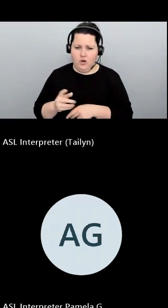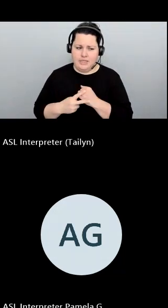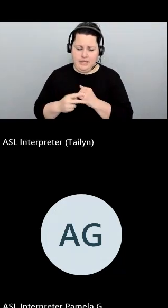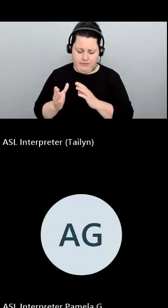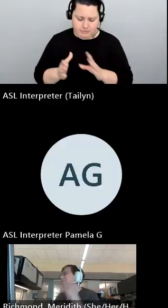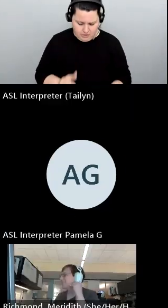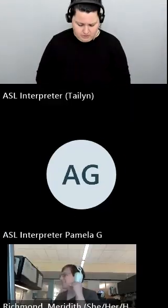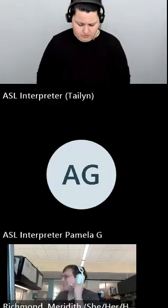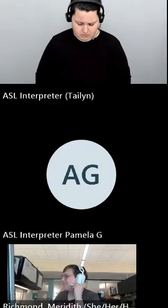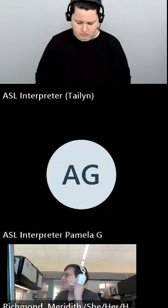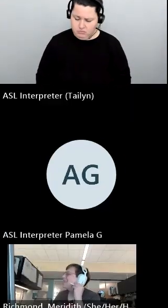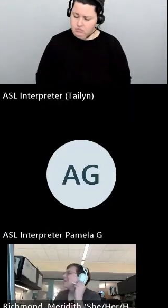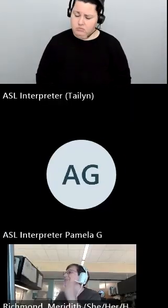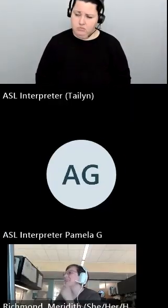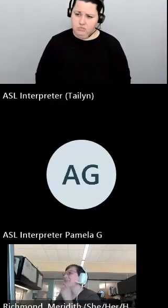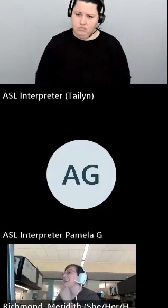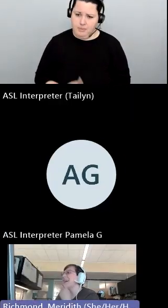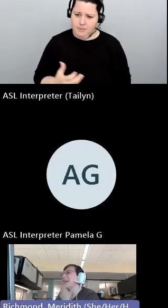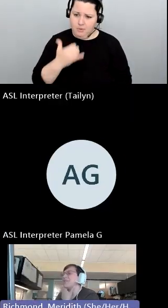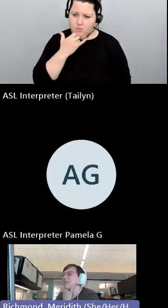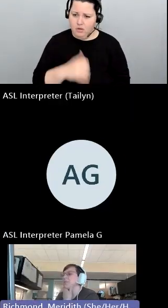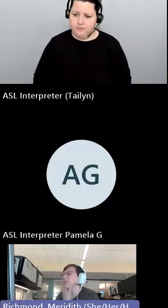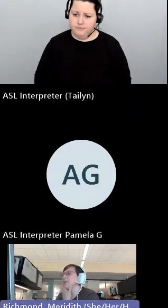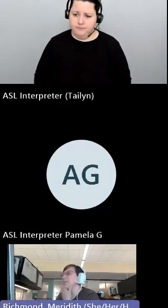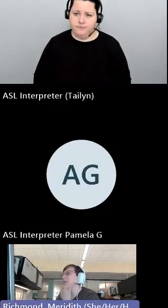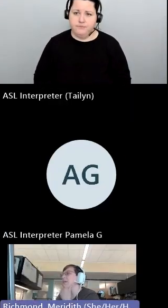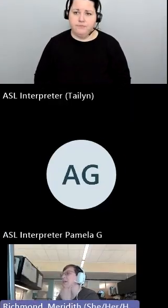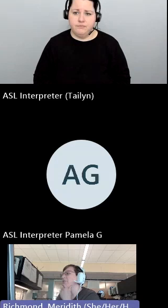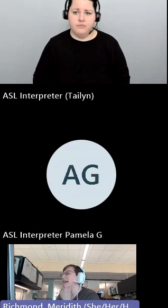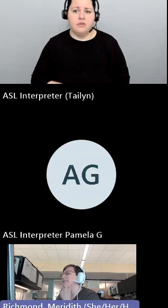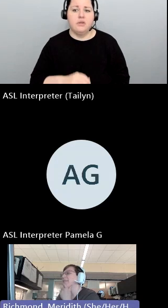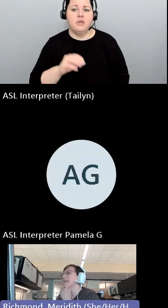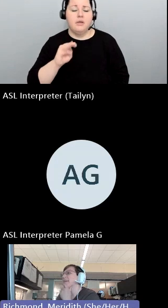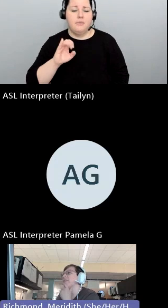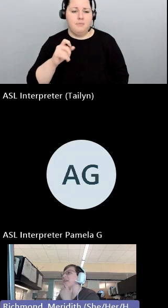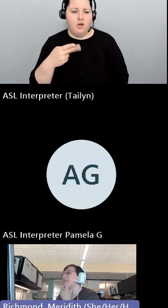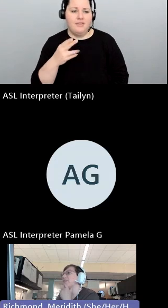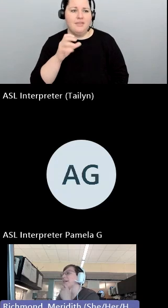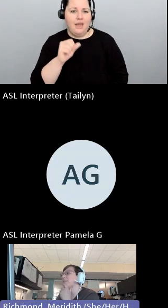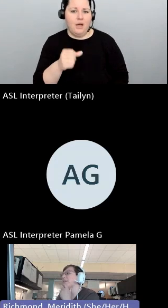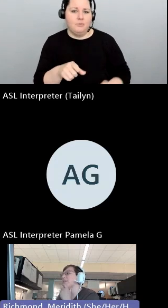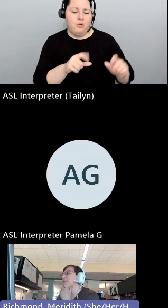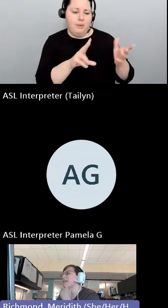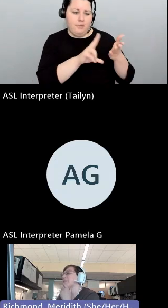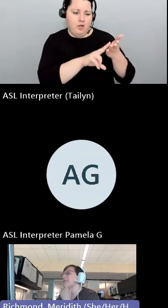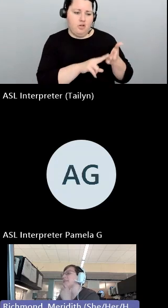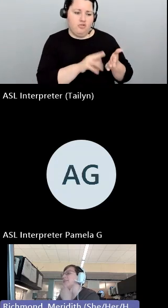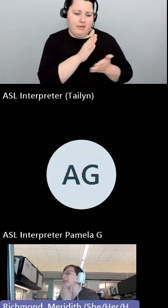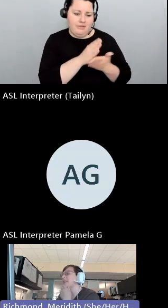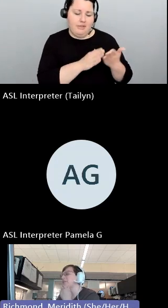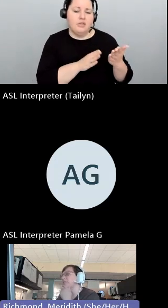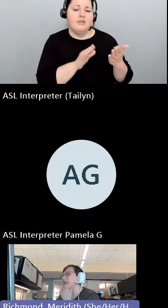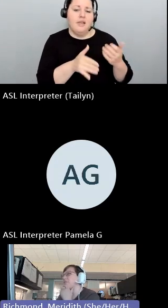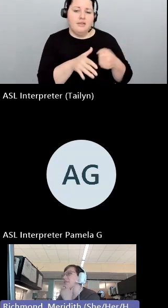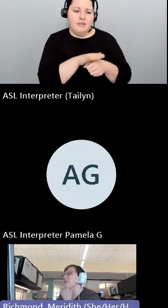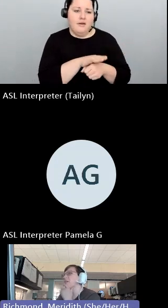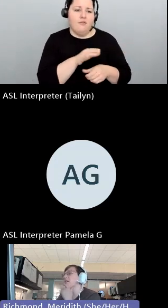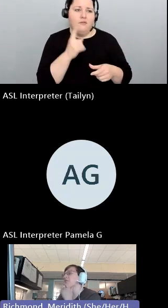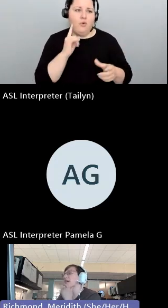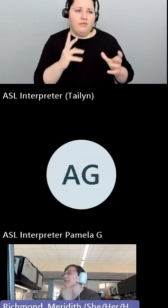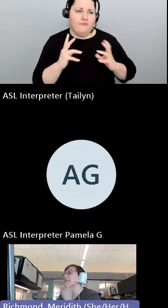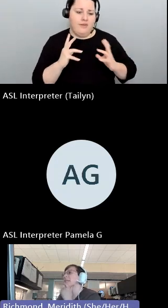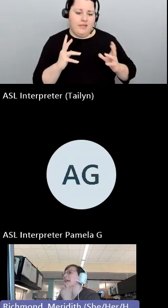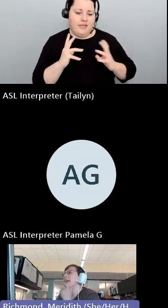but correct me if that's wrong. Yeah, I was just pulling up the contract section that describes it. This is covered in the vacation section